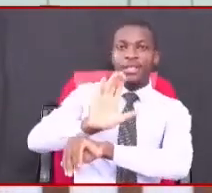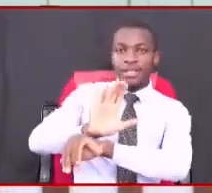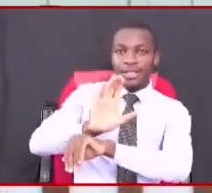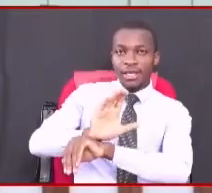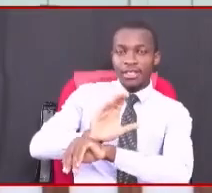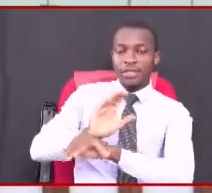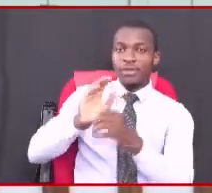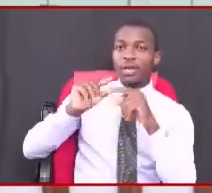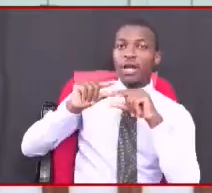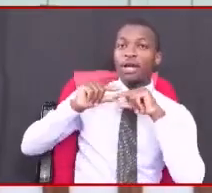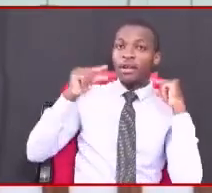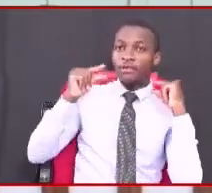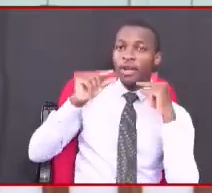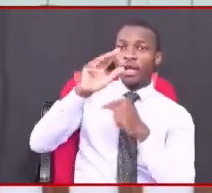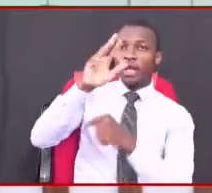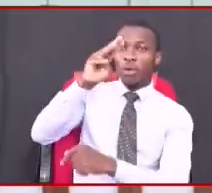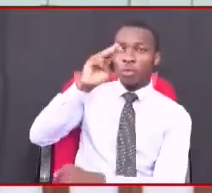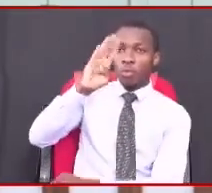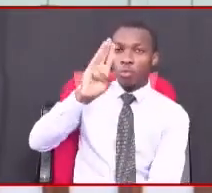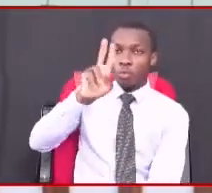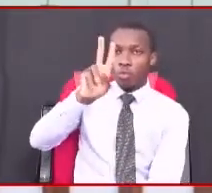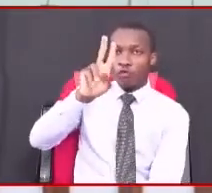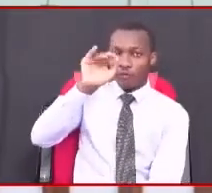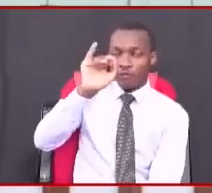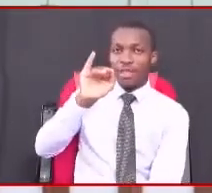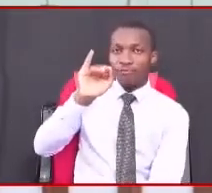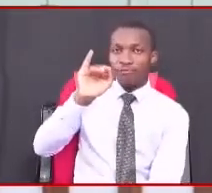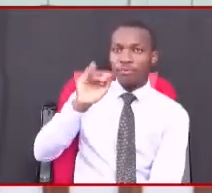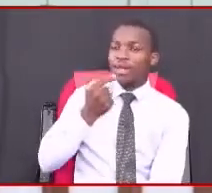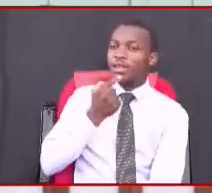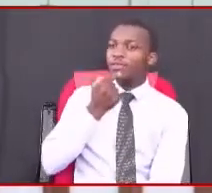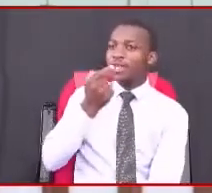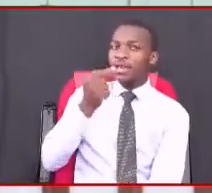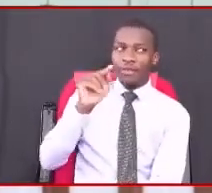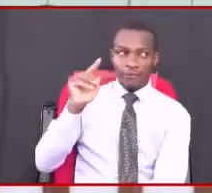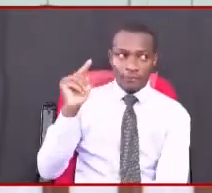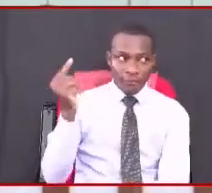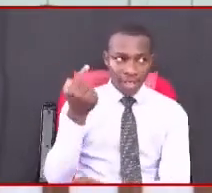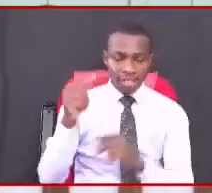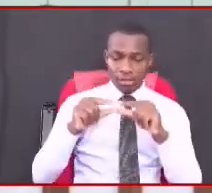Reverend Mbuvi was seconded as our first pastor from Ziwani.